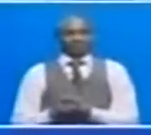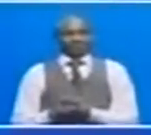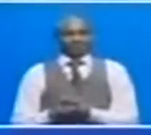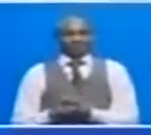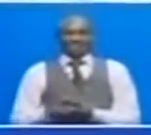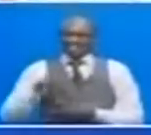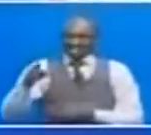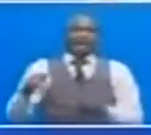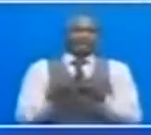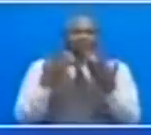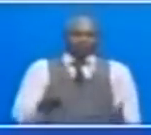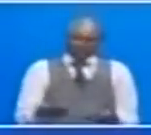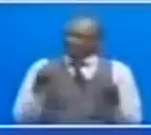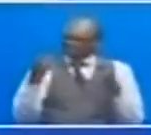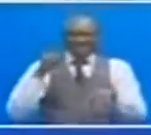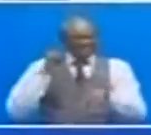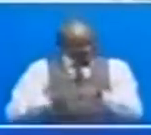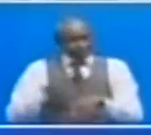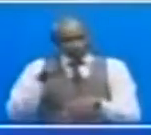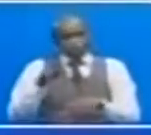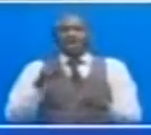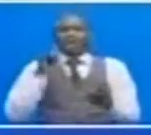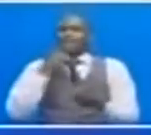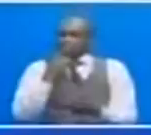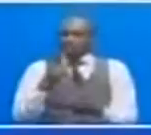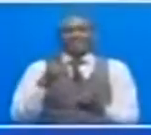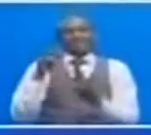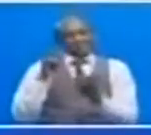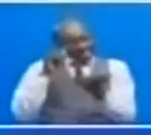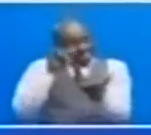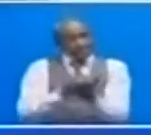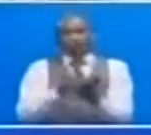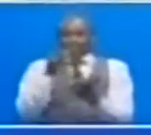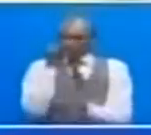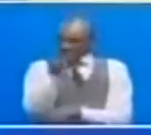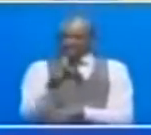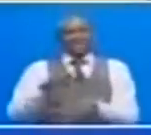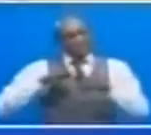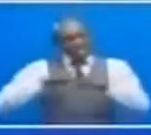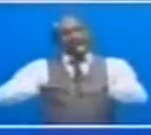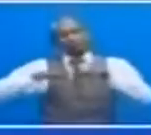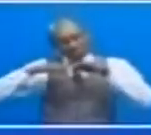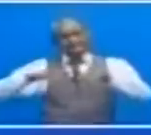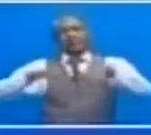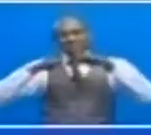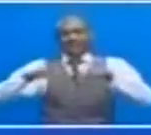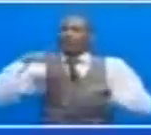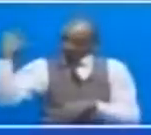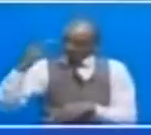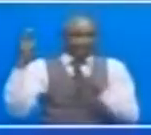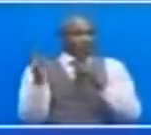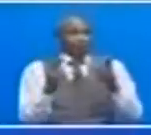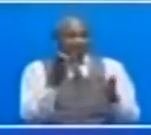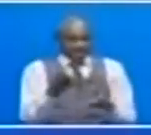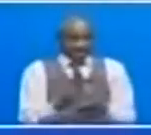Such are the scenes that have characterized the road leading to the busy Moi International Airport from Changamwe. Traffic jams have become the order of the day,